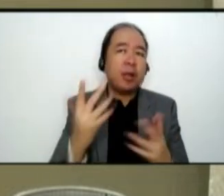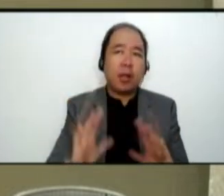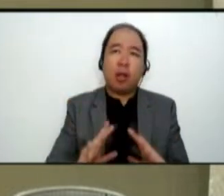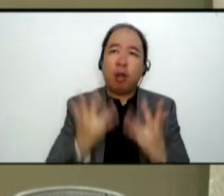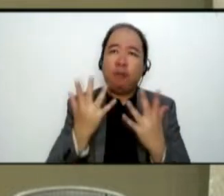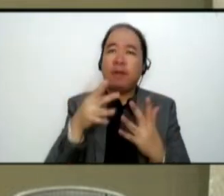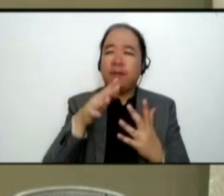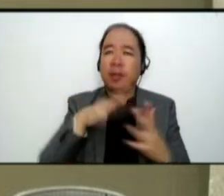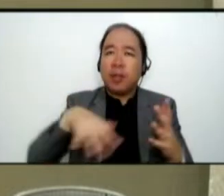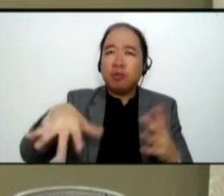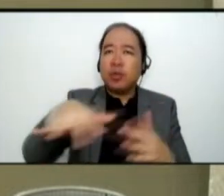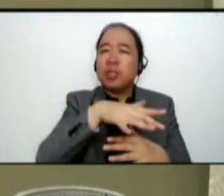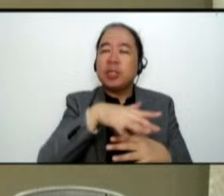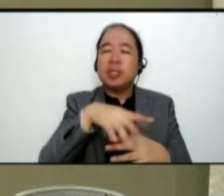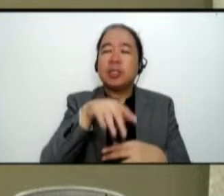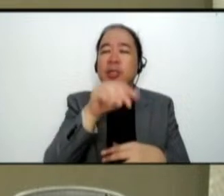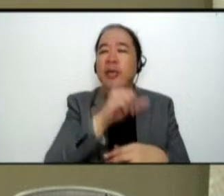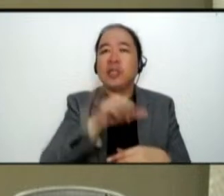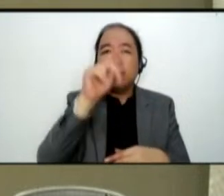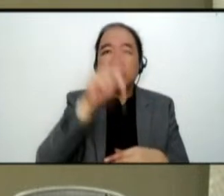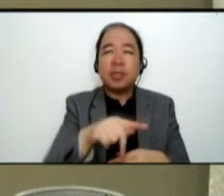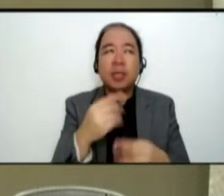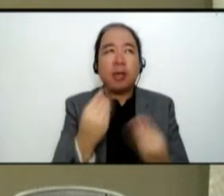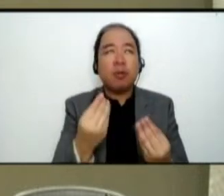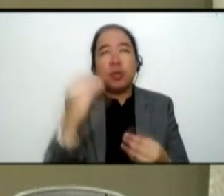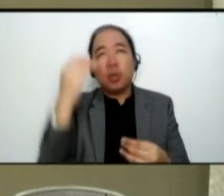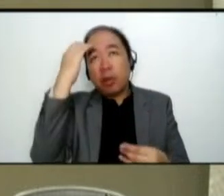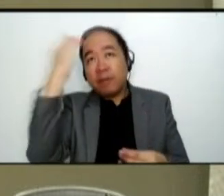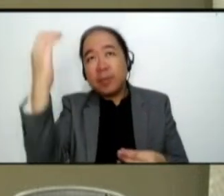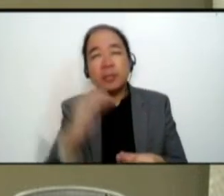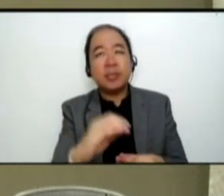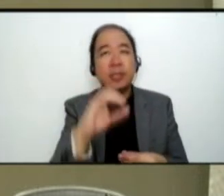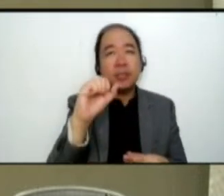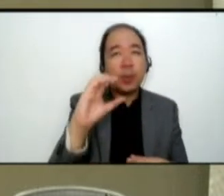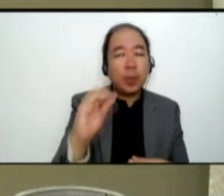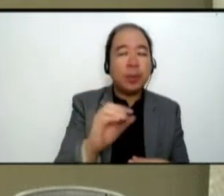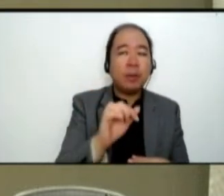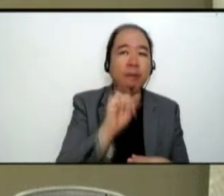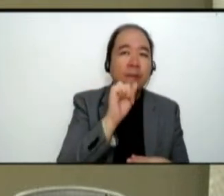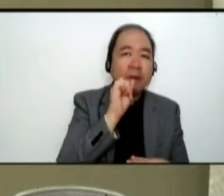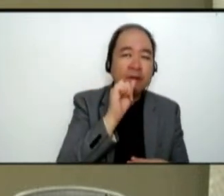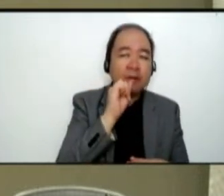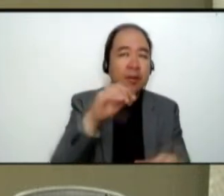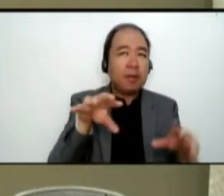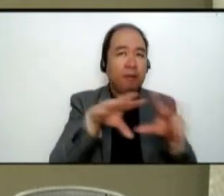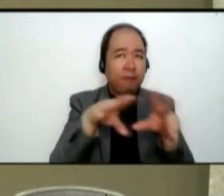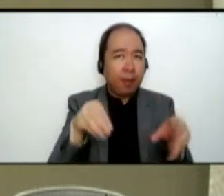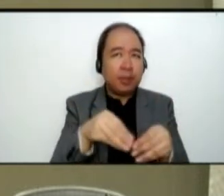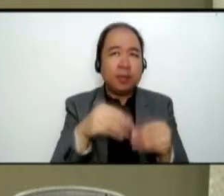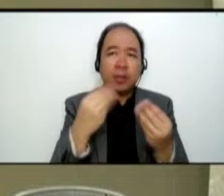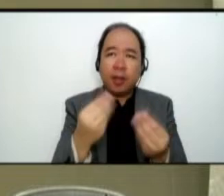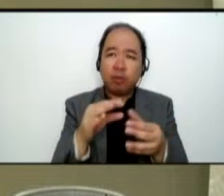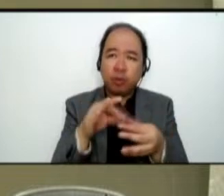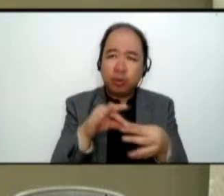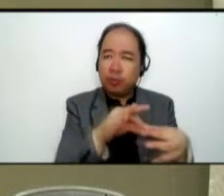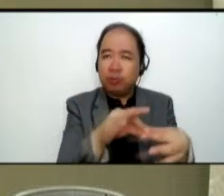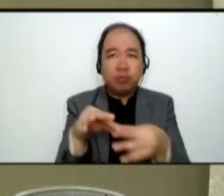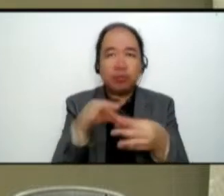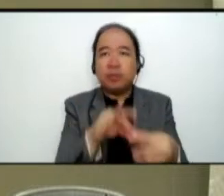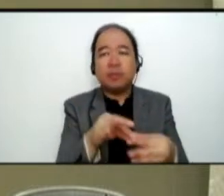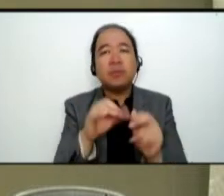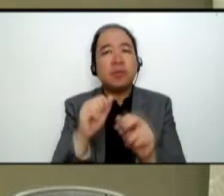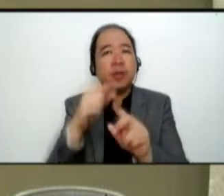regions? How can government, civil society, the public sector, families work together towards these shared goals? Over to